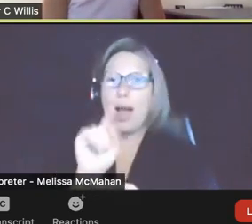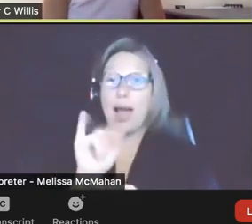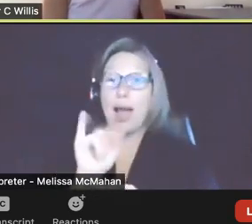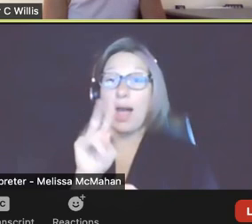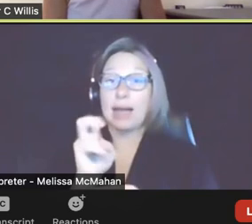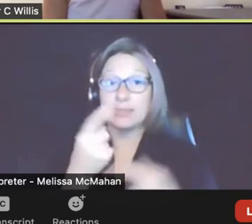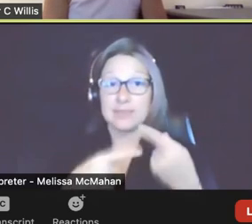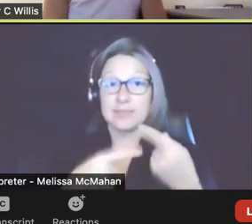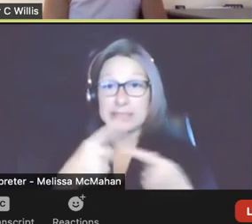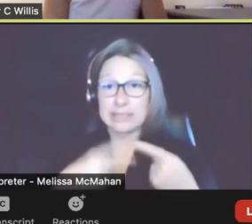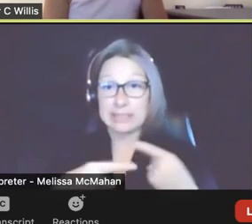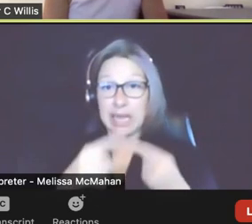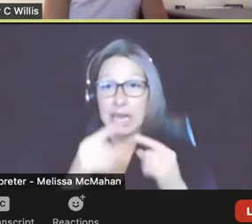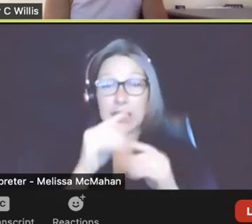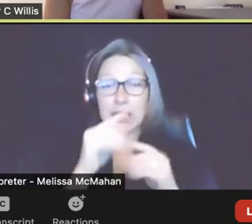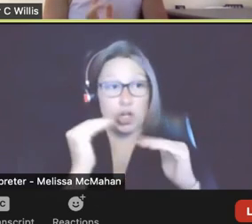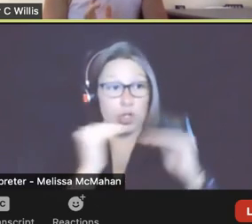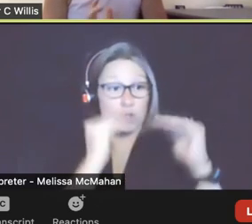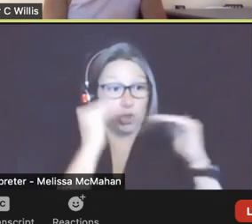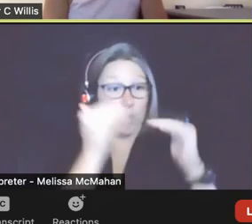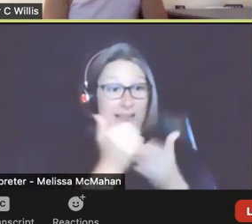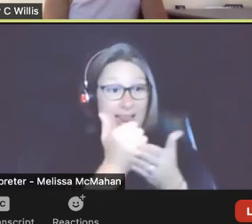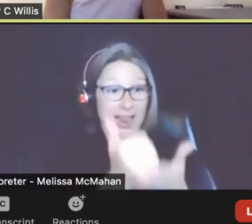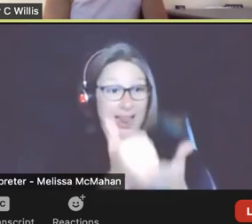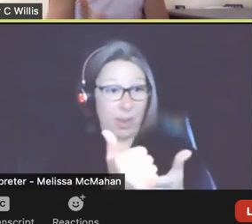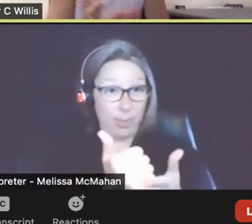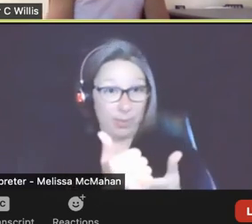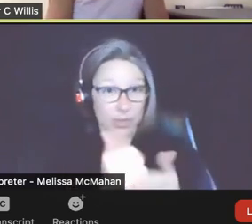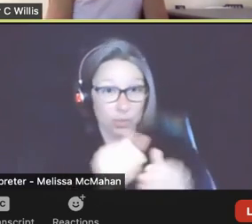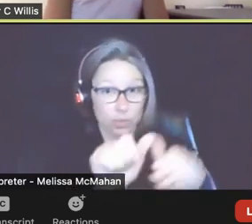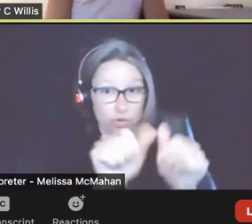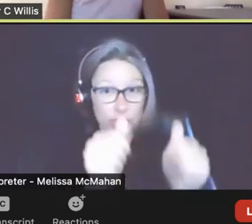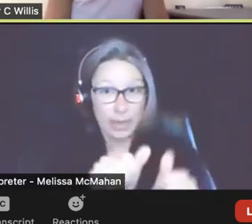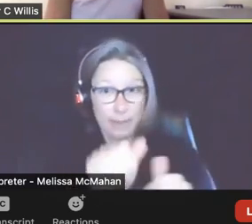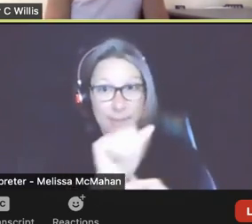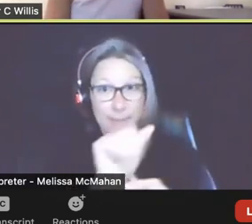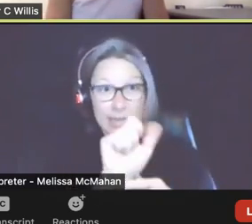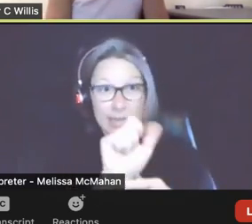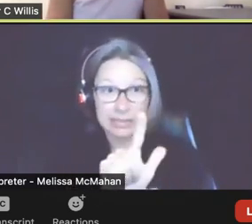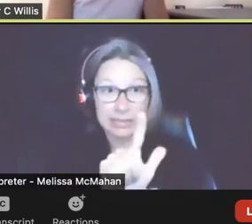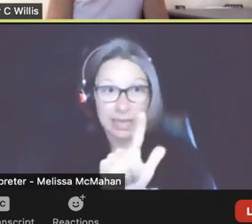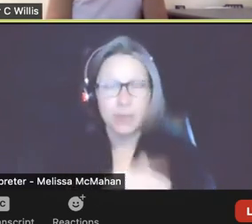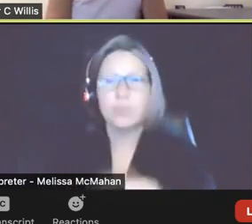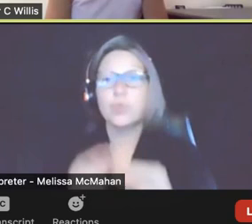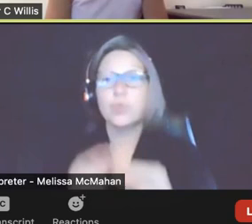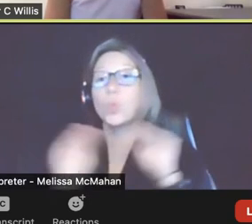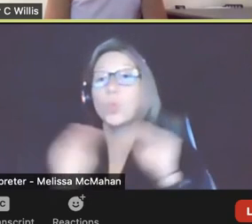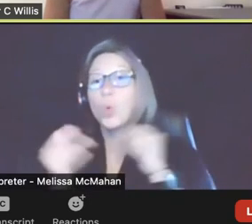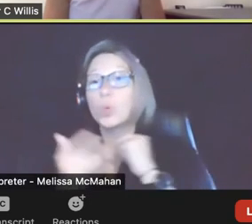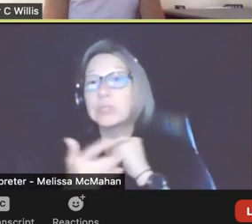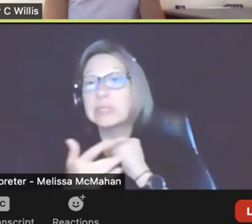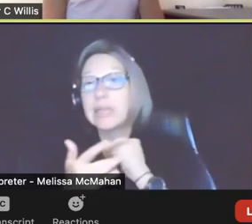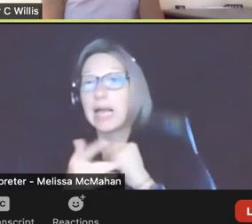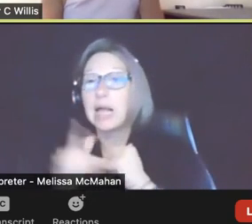form ASL, no tech versus low technology versus high